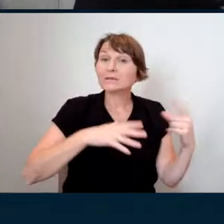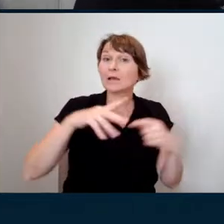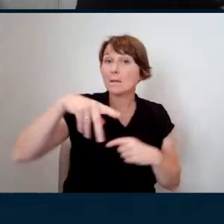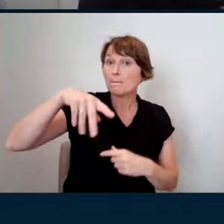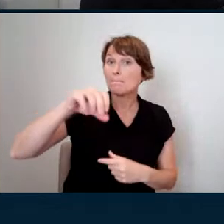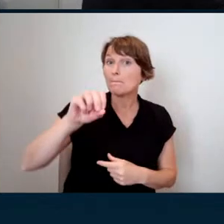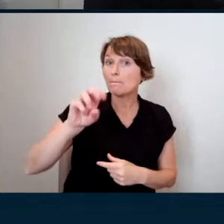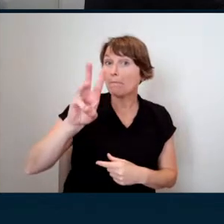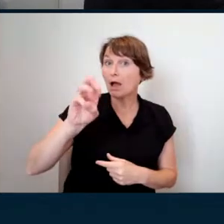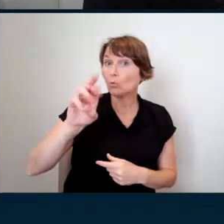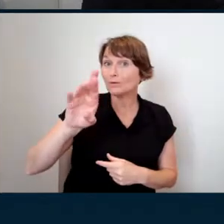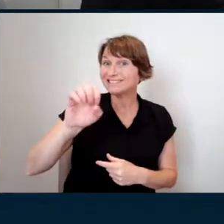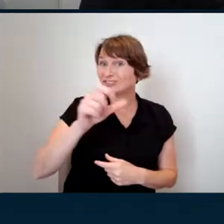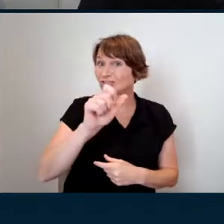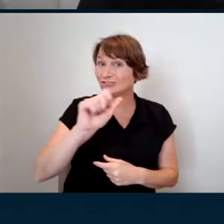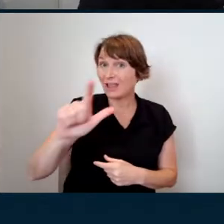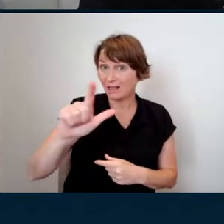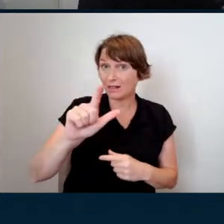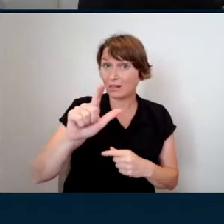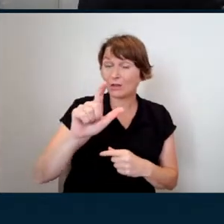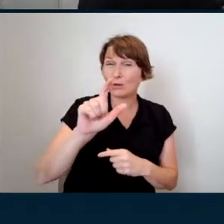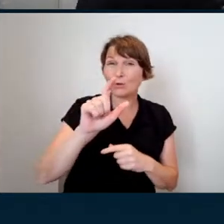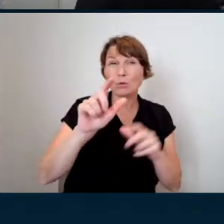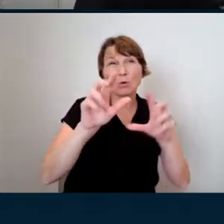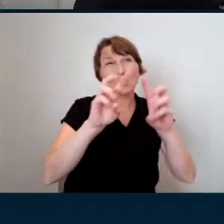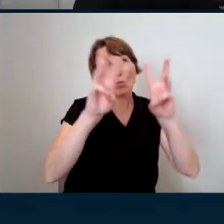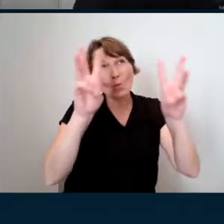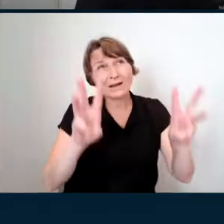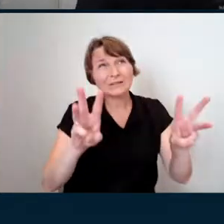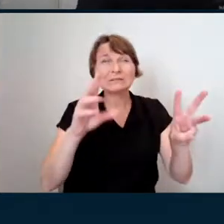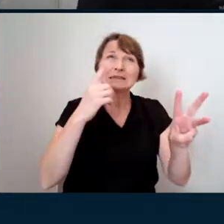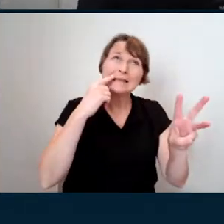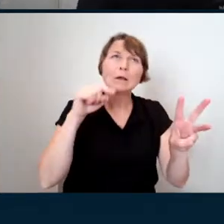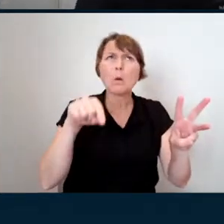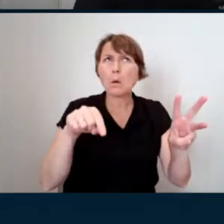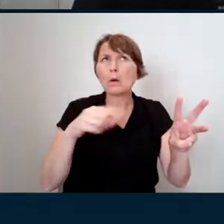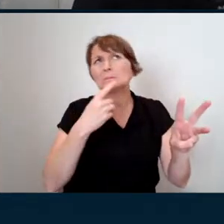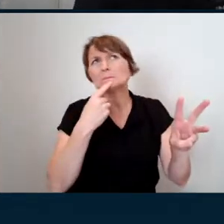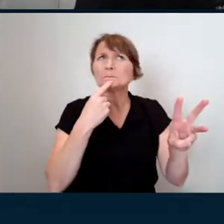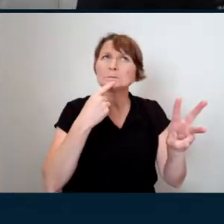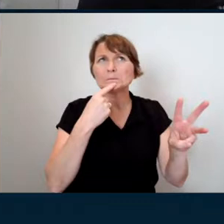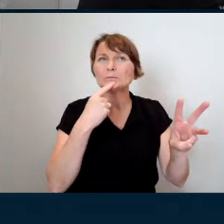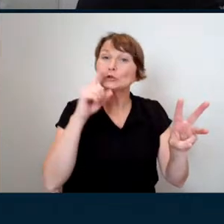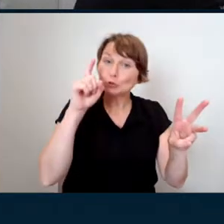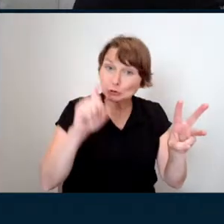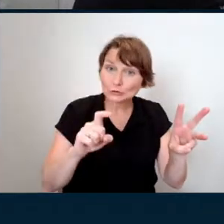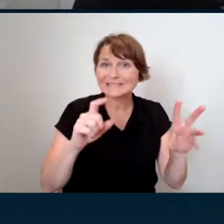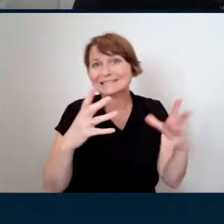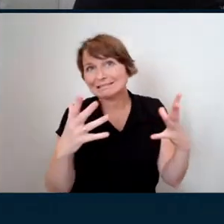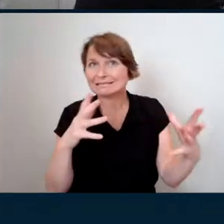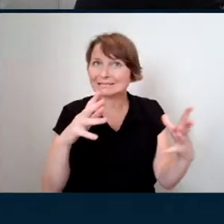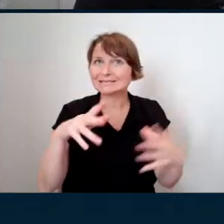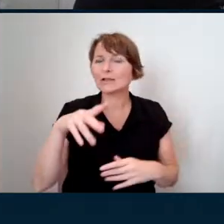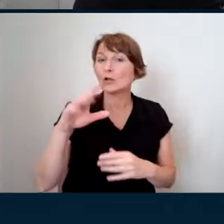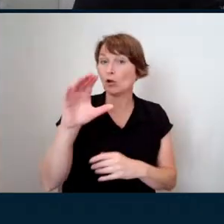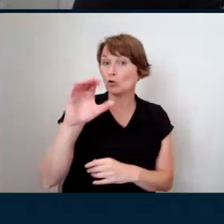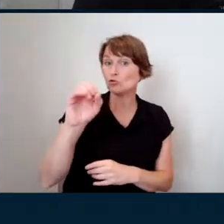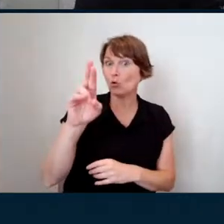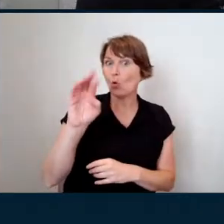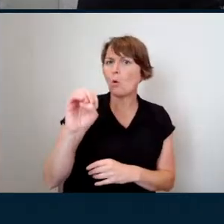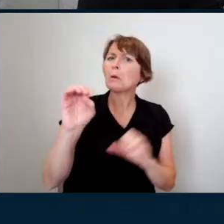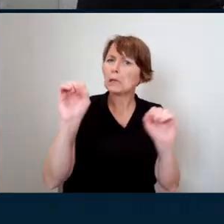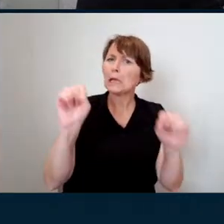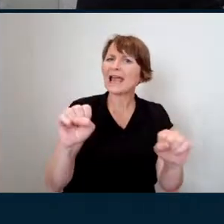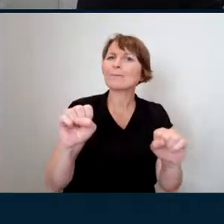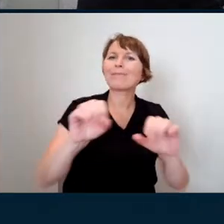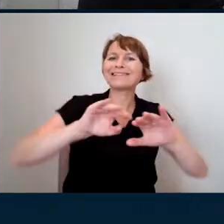about PowerShell Core, really give it a try. It is something you need to download separately. There is